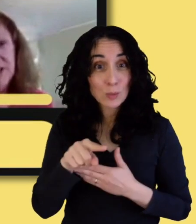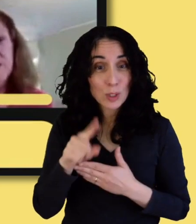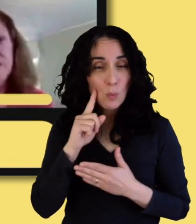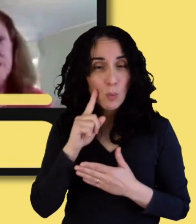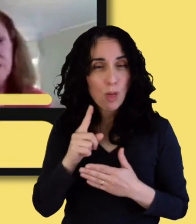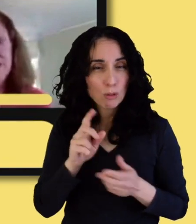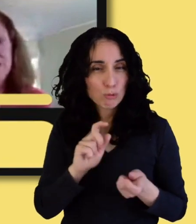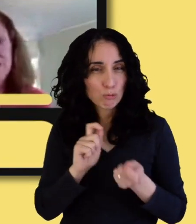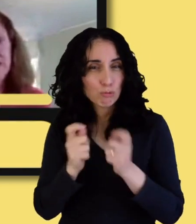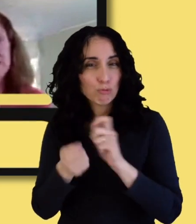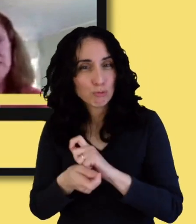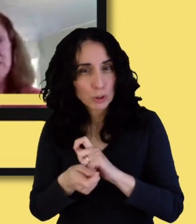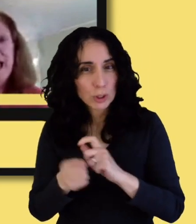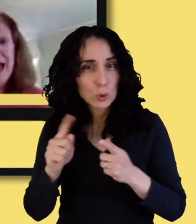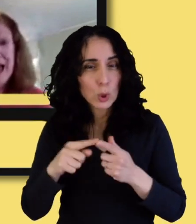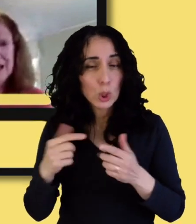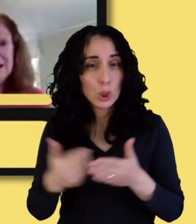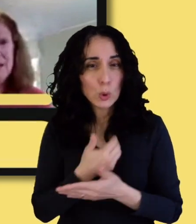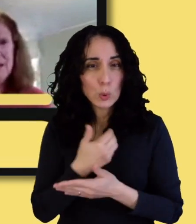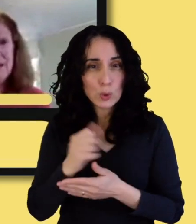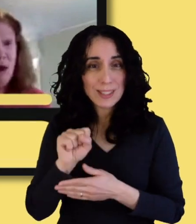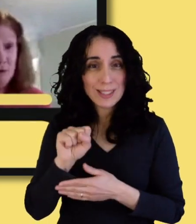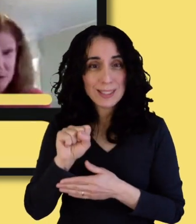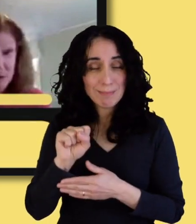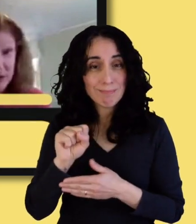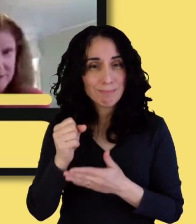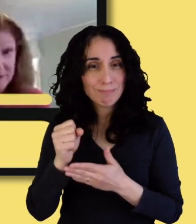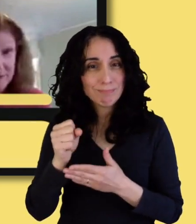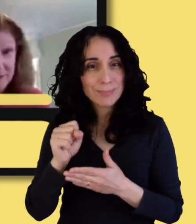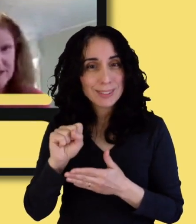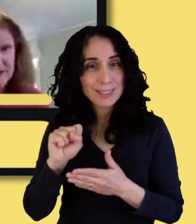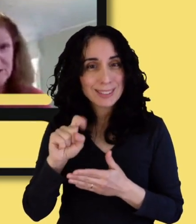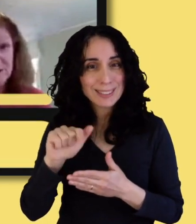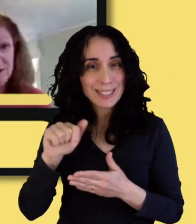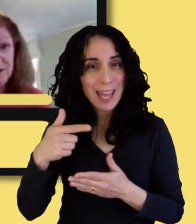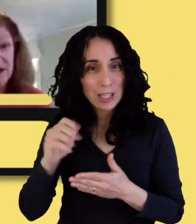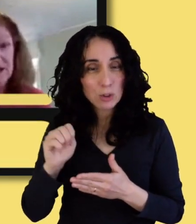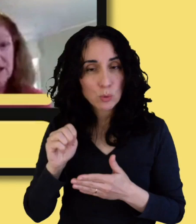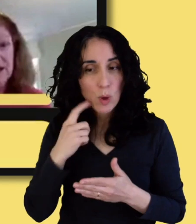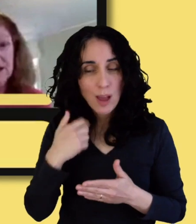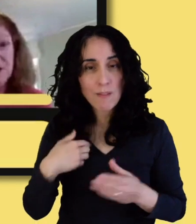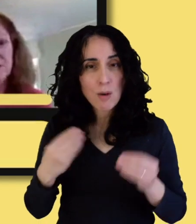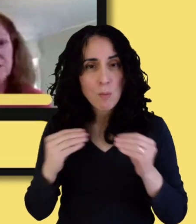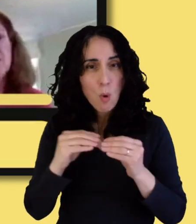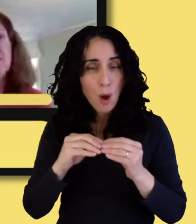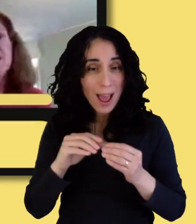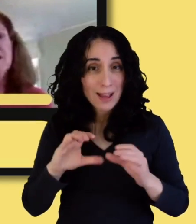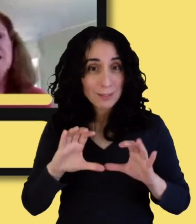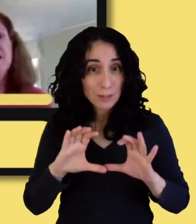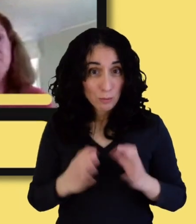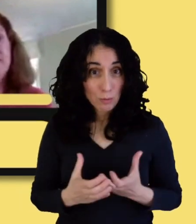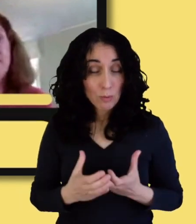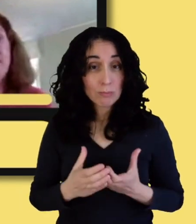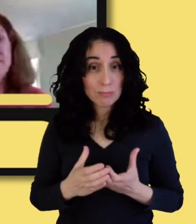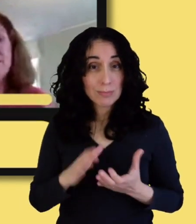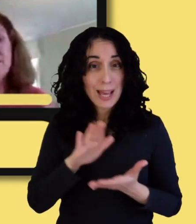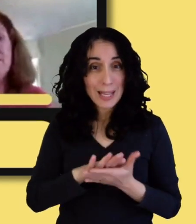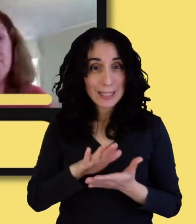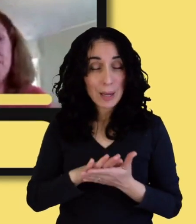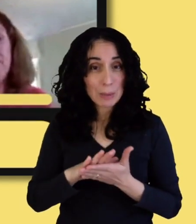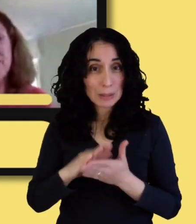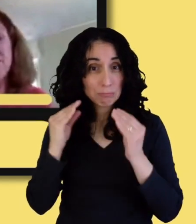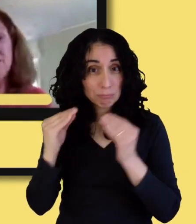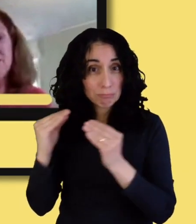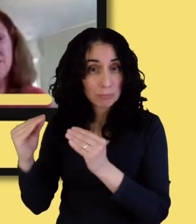stage where we will be doing some academic small group learning as the classroom instructor, then we will have some